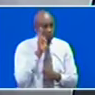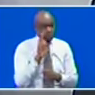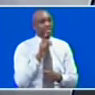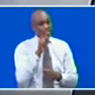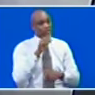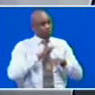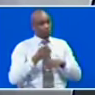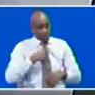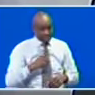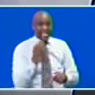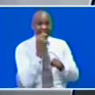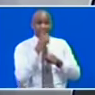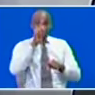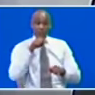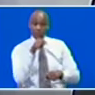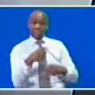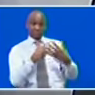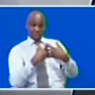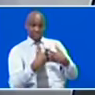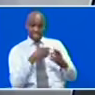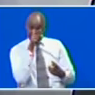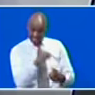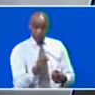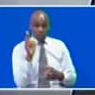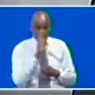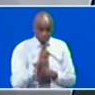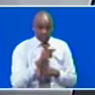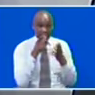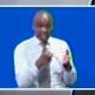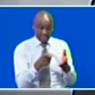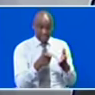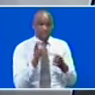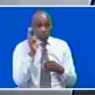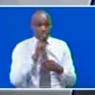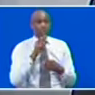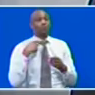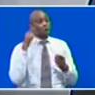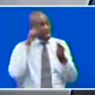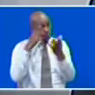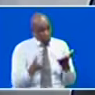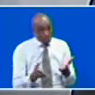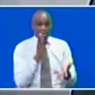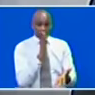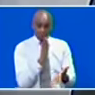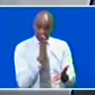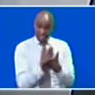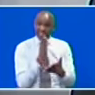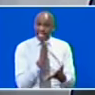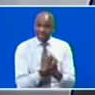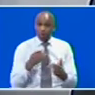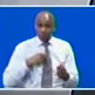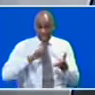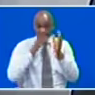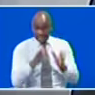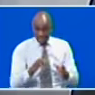that 11,000 of those kits are the ones that were used, the KIMS are the ones that were used for purposes of verification of the register,